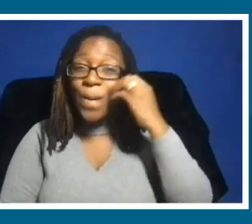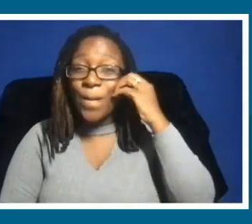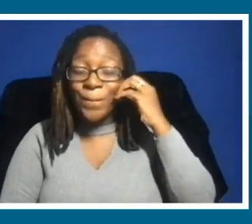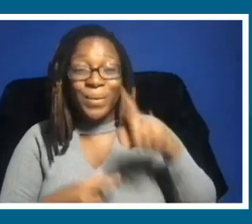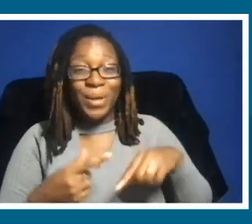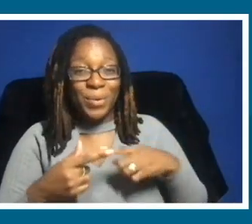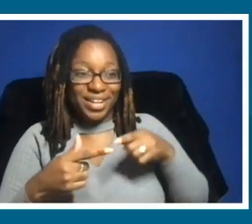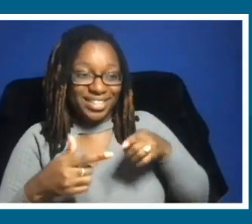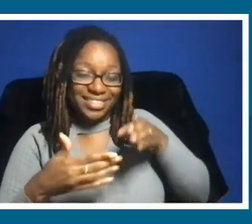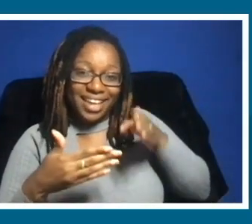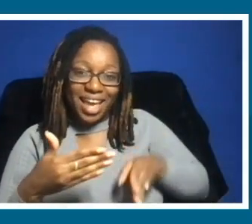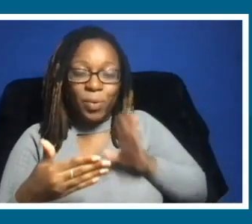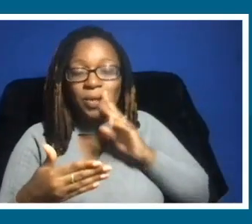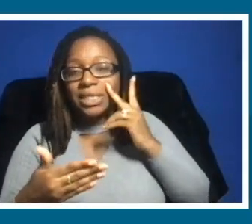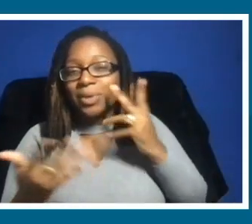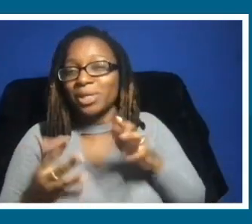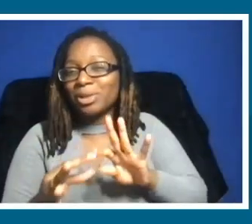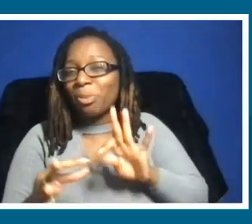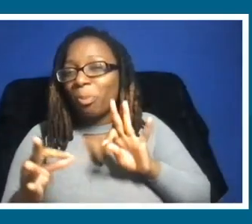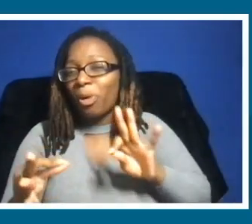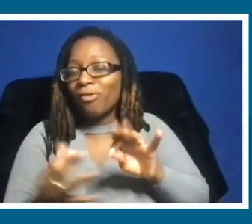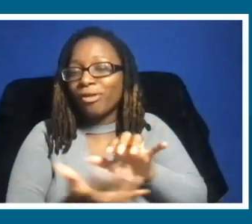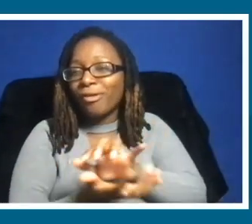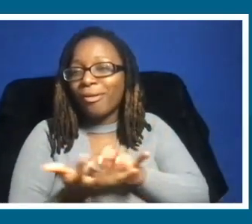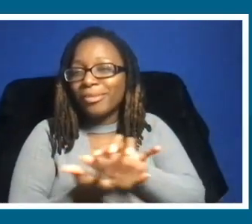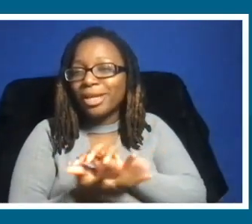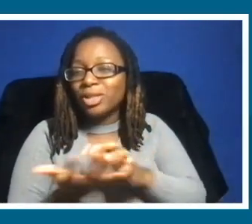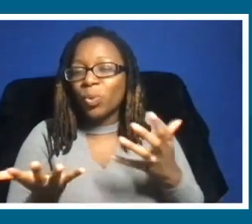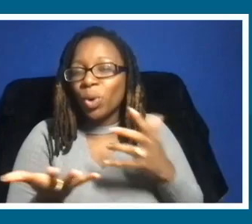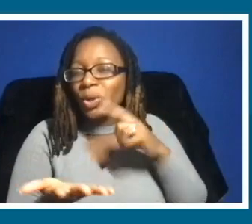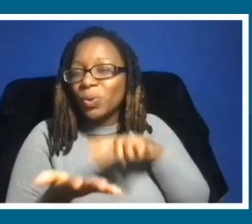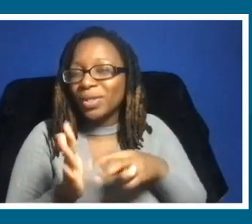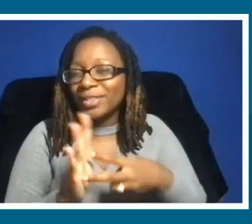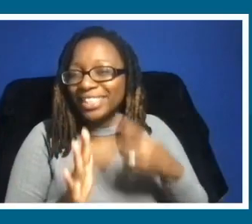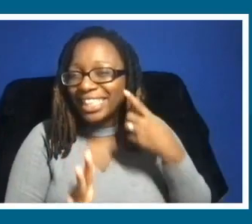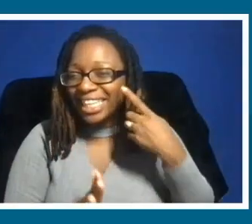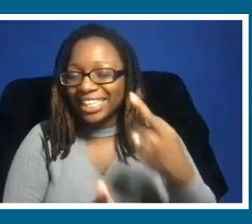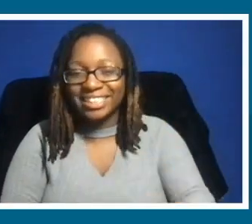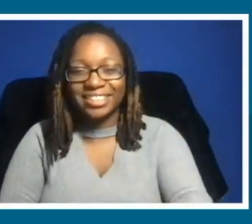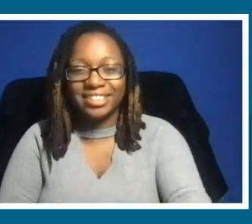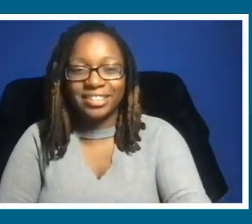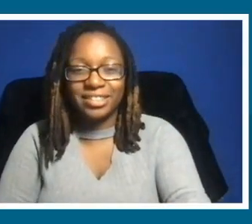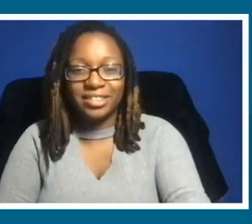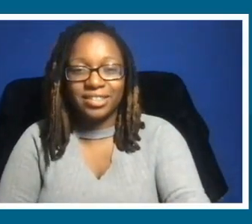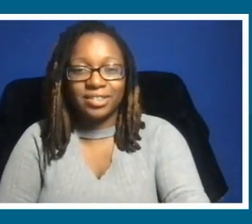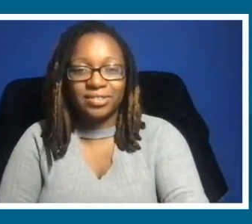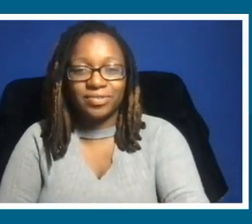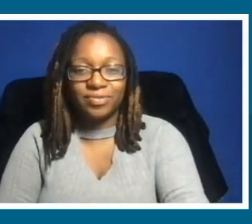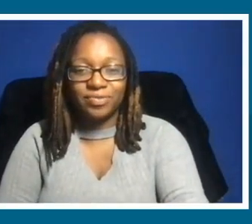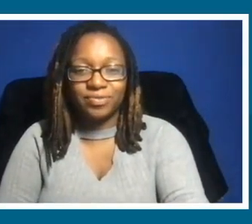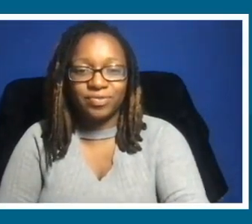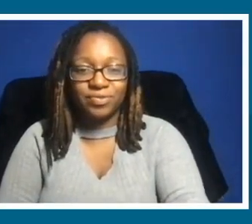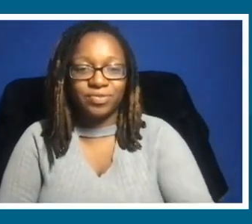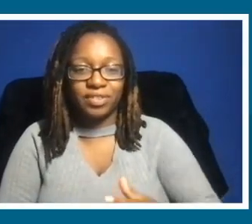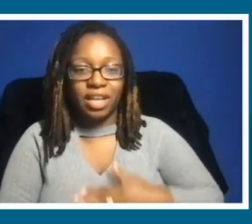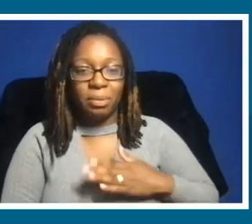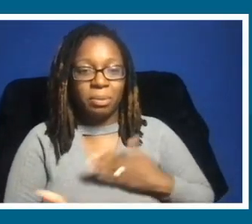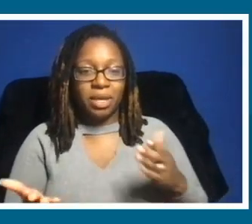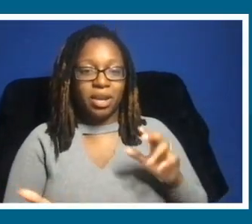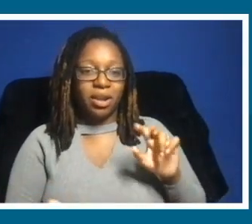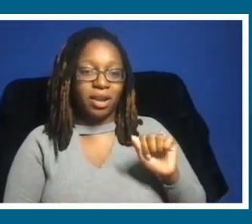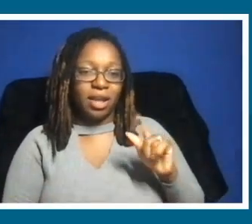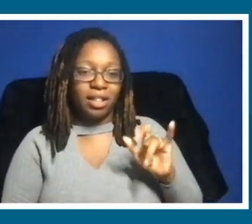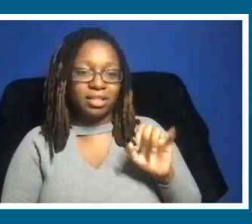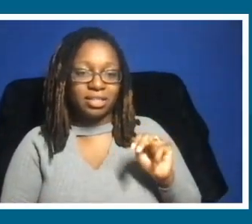perfect combination, what it takes. What have you got? Well, I'm delighted to be here. My name's Allison Noyes. I represent the Collaborative